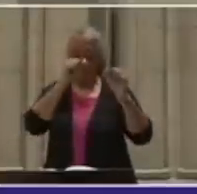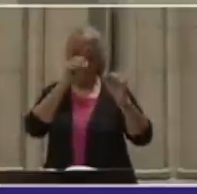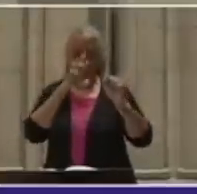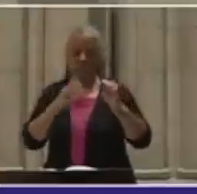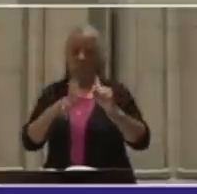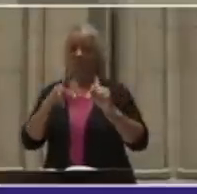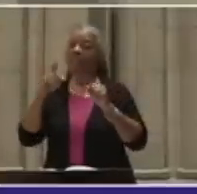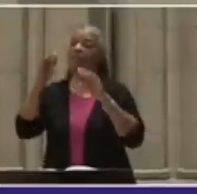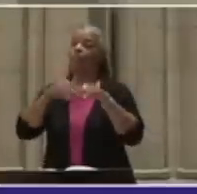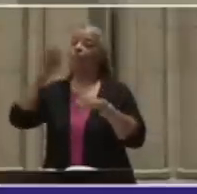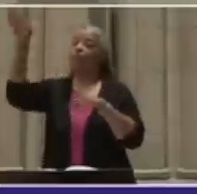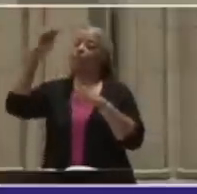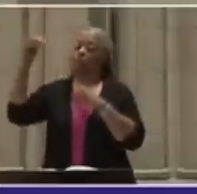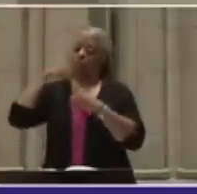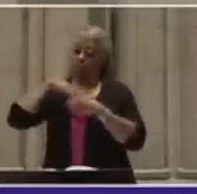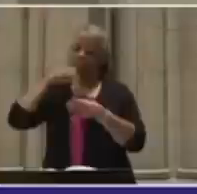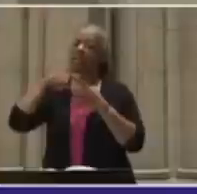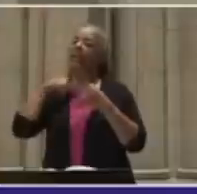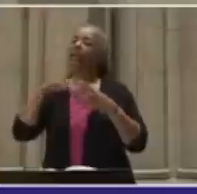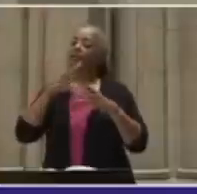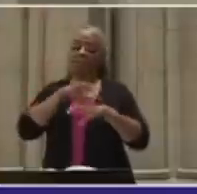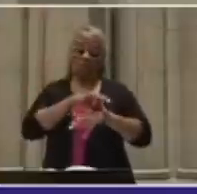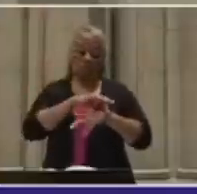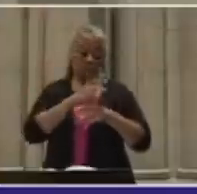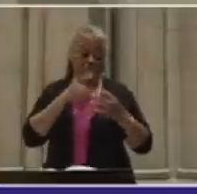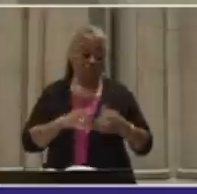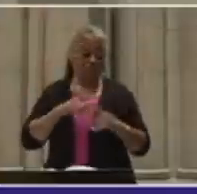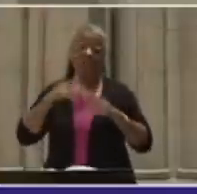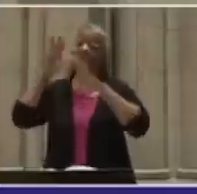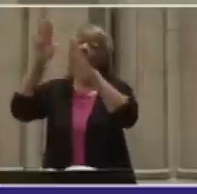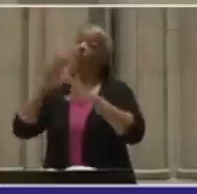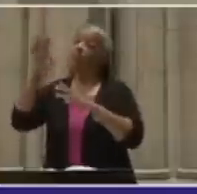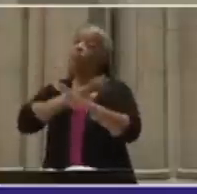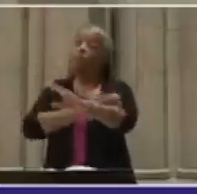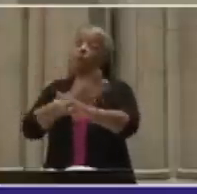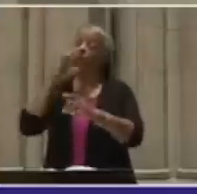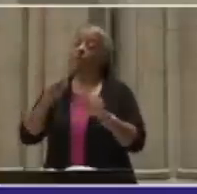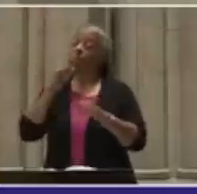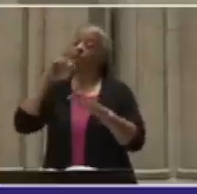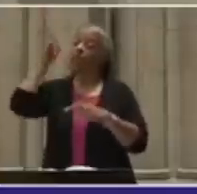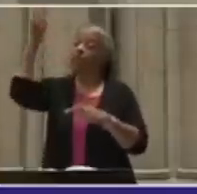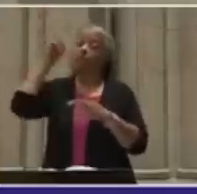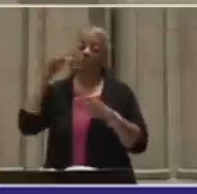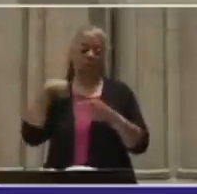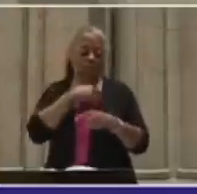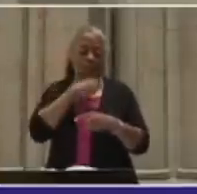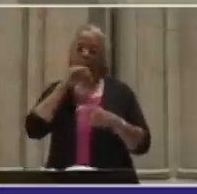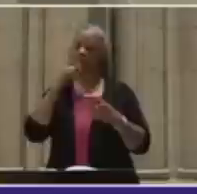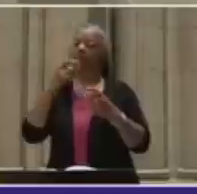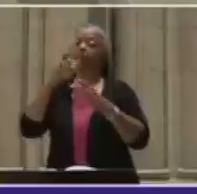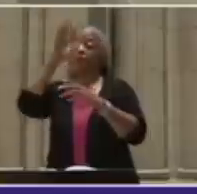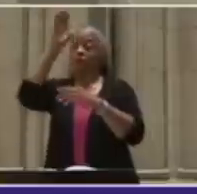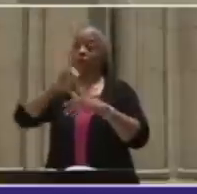in an earthen vessel, that the excellency of the power might be of thee and not of us. Hide us behind the cross,